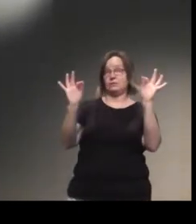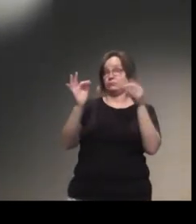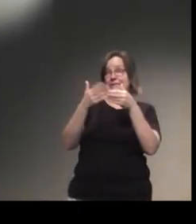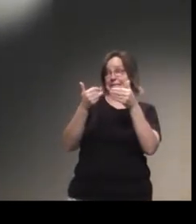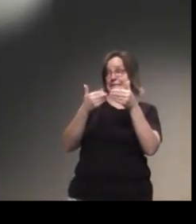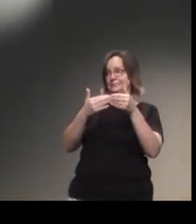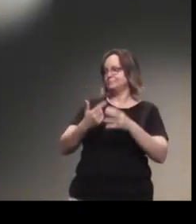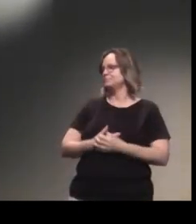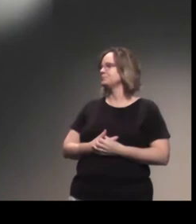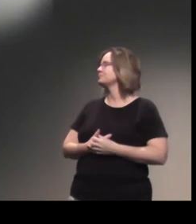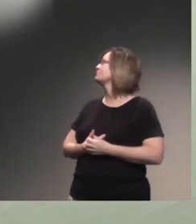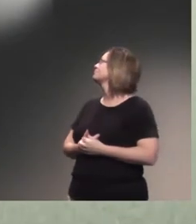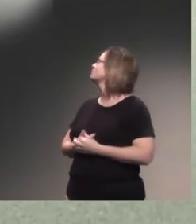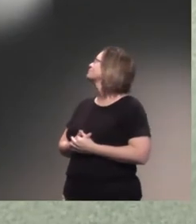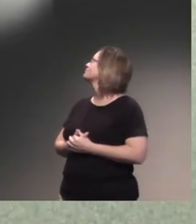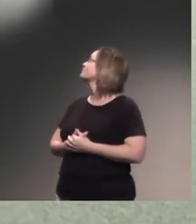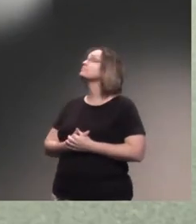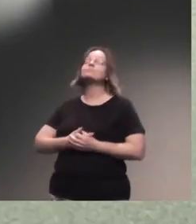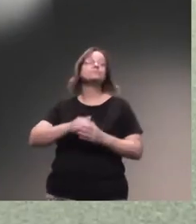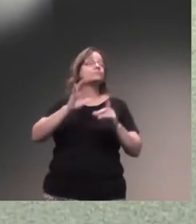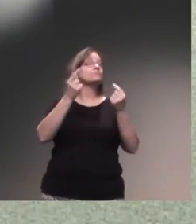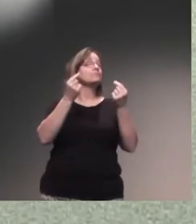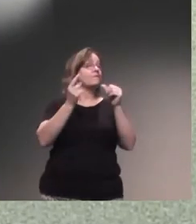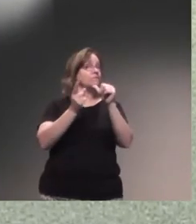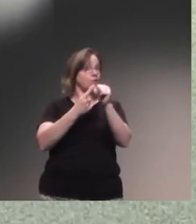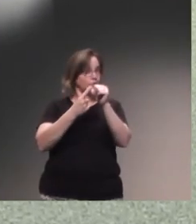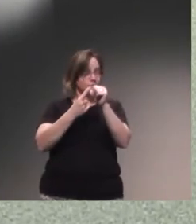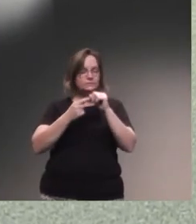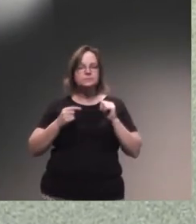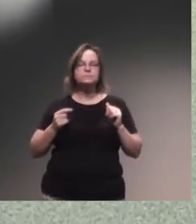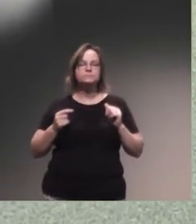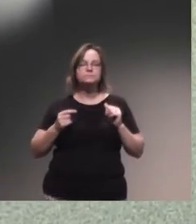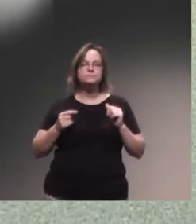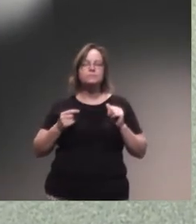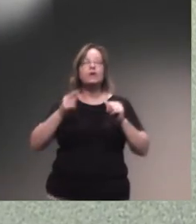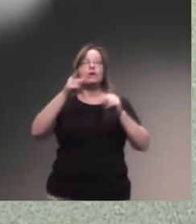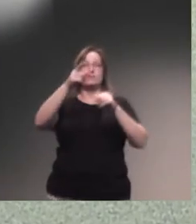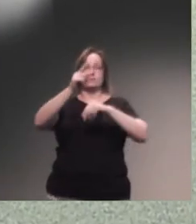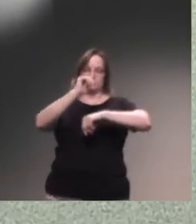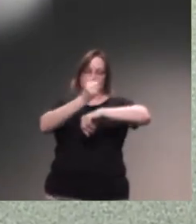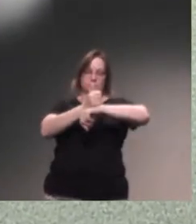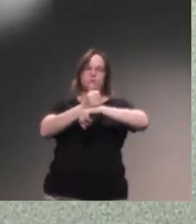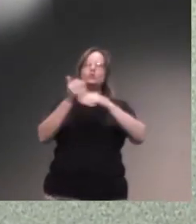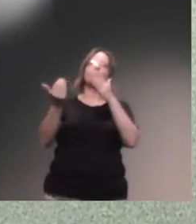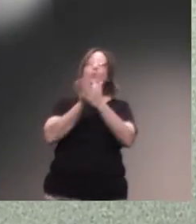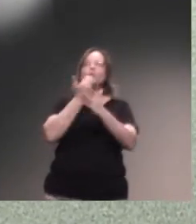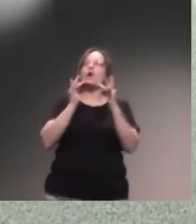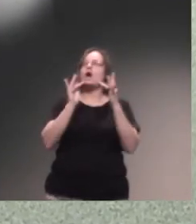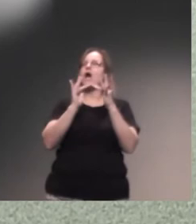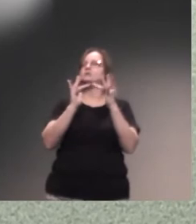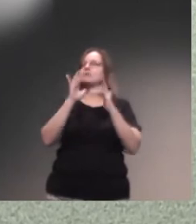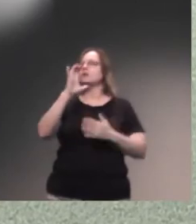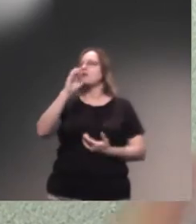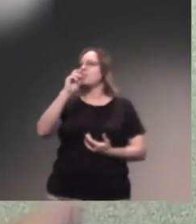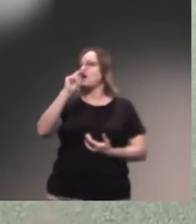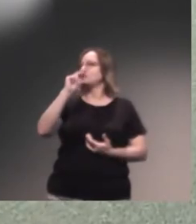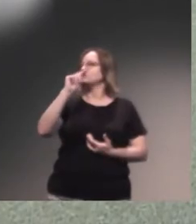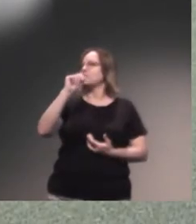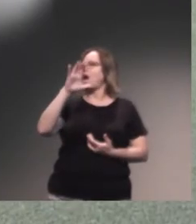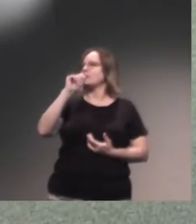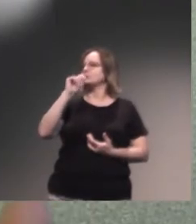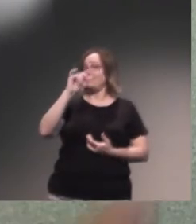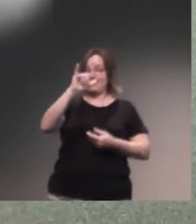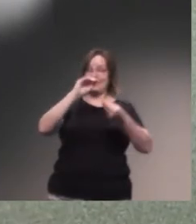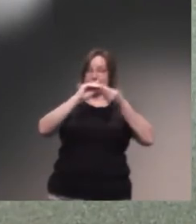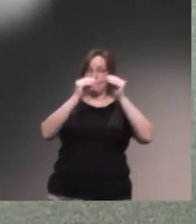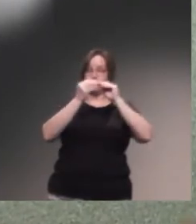up. The first thing that you'll have to do is create a new contact for the number that is specific to our